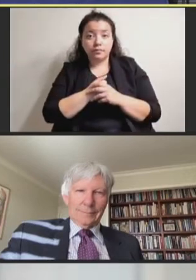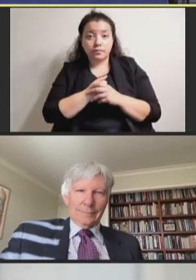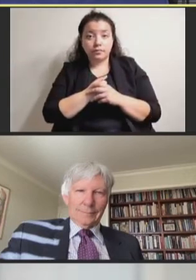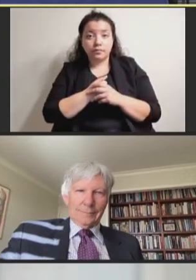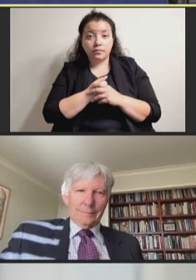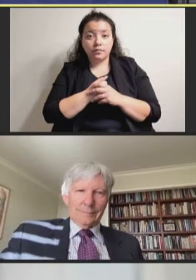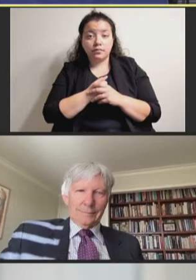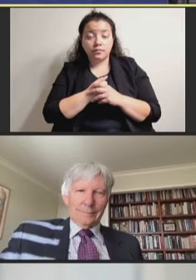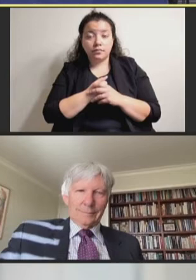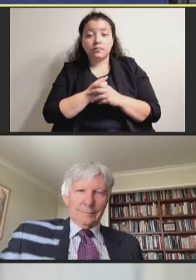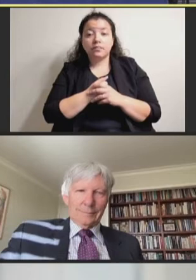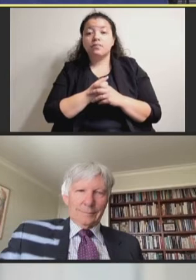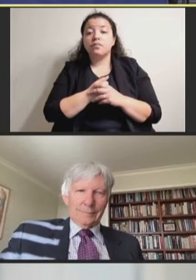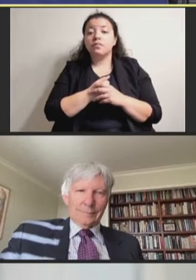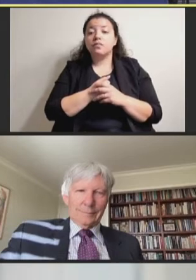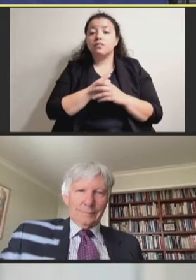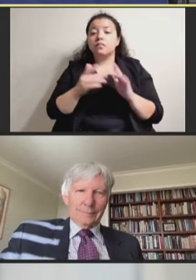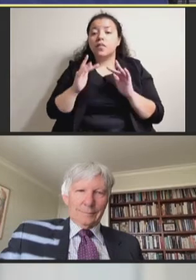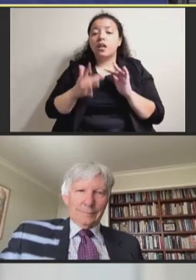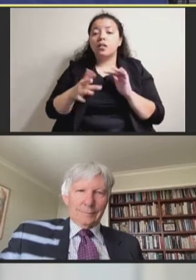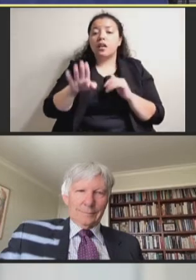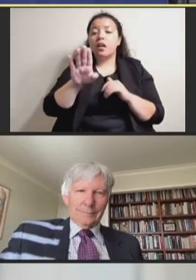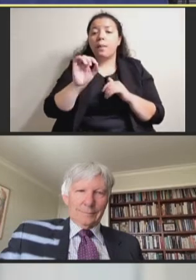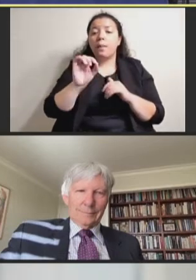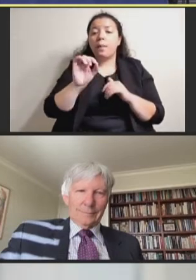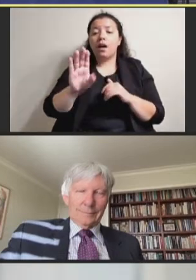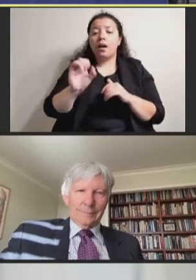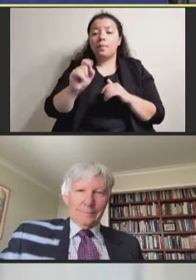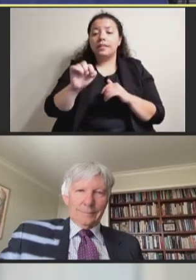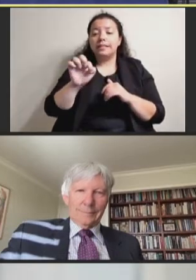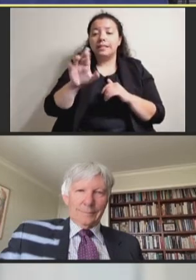Bob Schechter online, raise your question, please, sir.